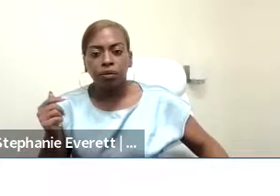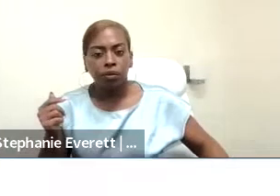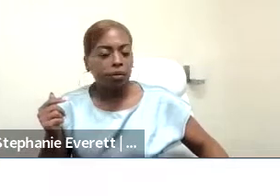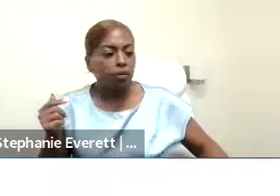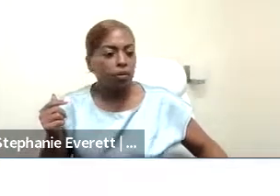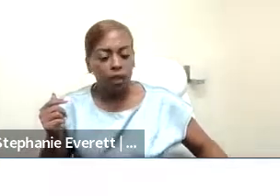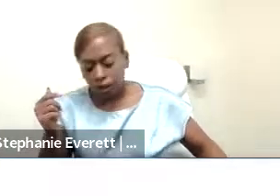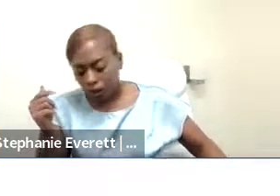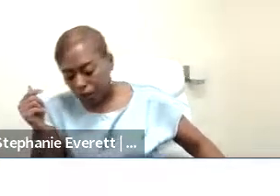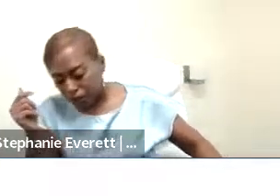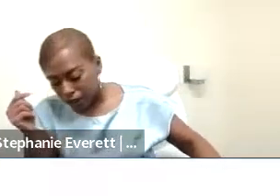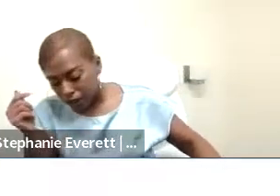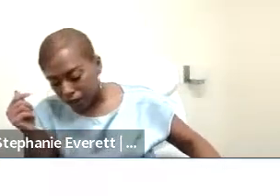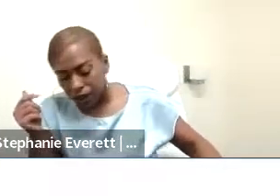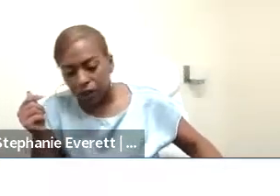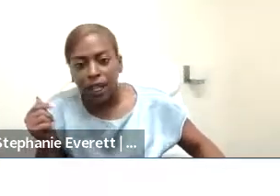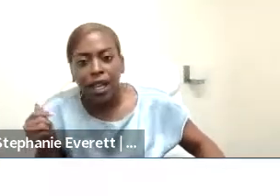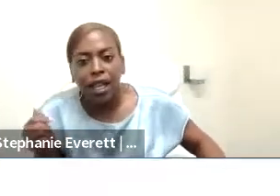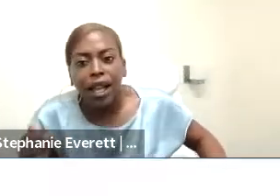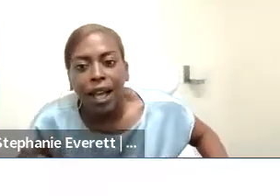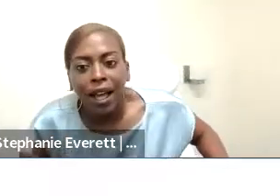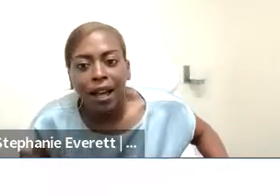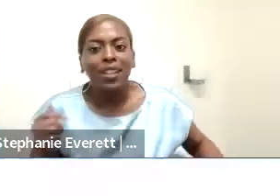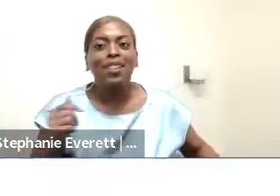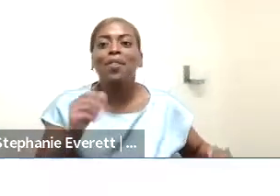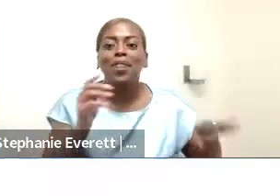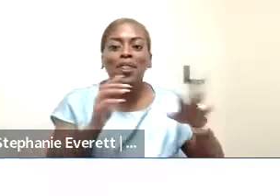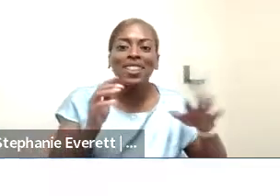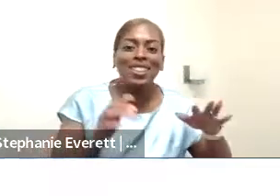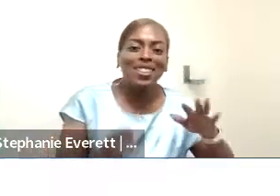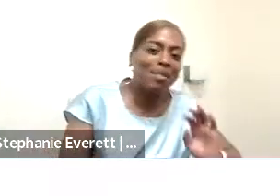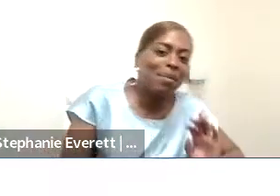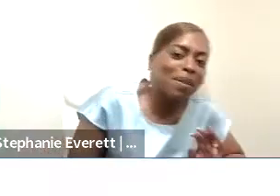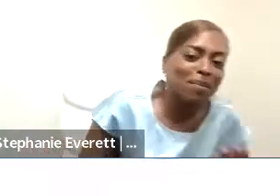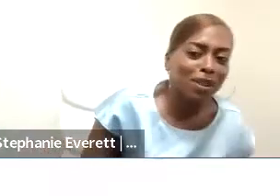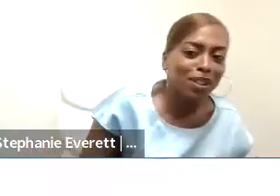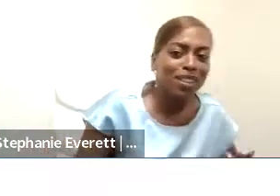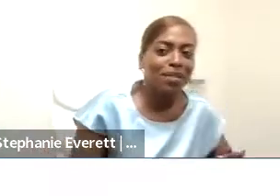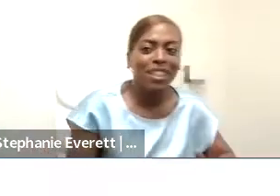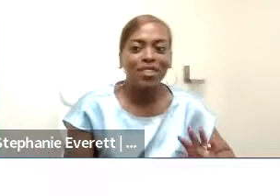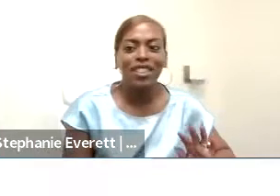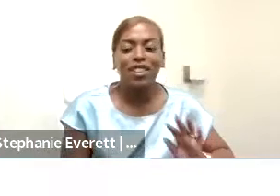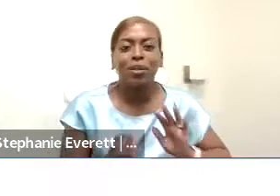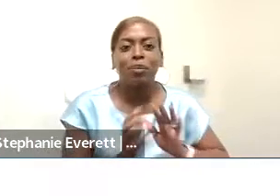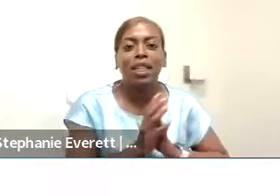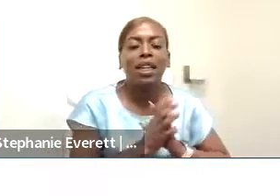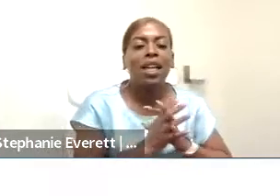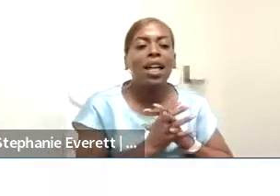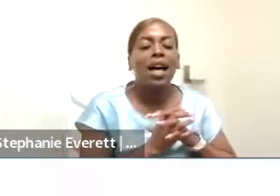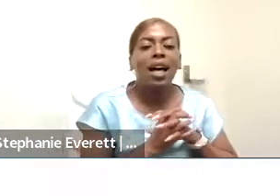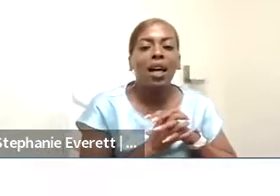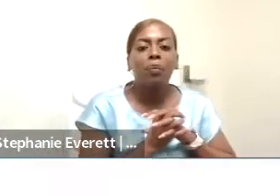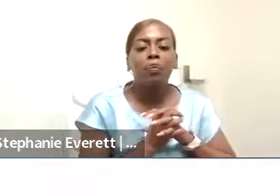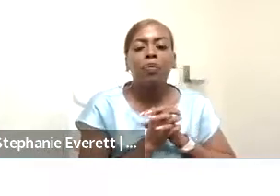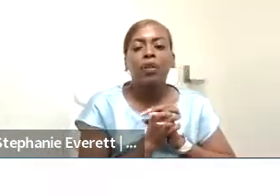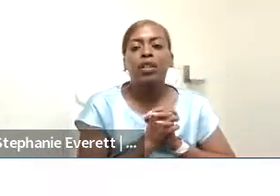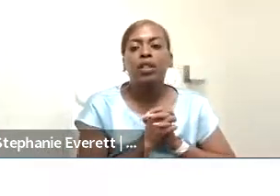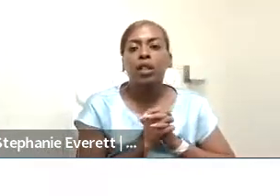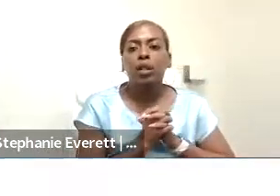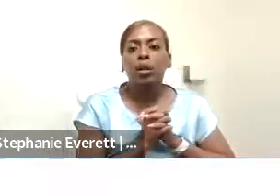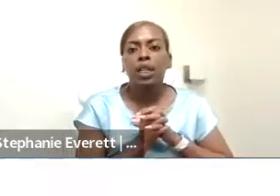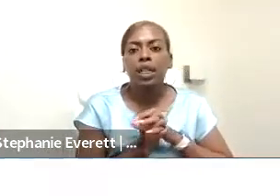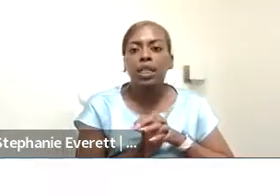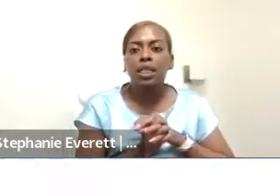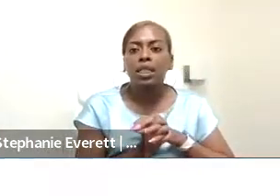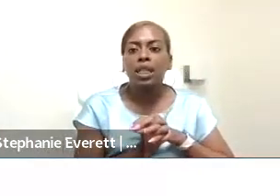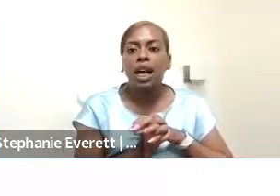oh, I don't know, I just hit something, sorry. Hopefully you can still see me. My screen just went blank.